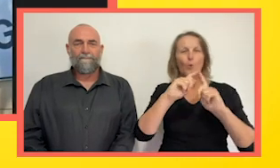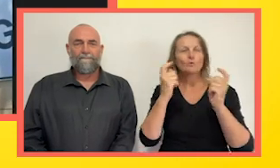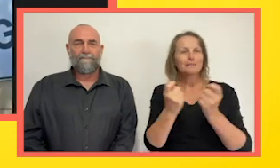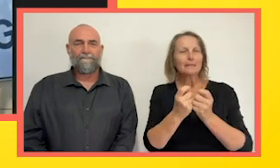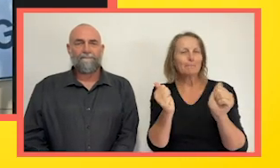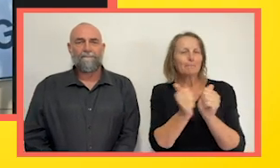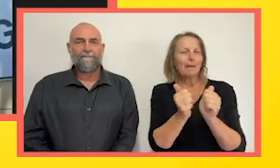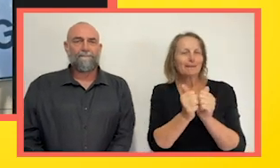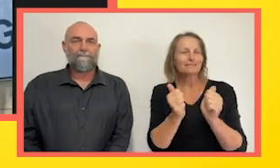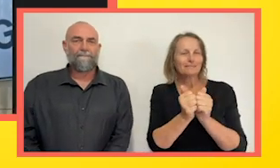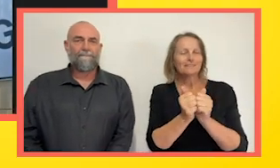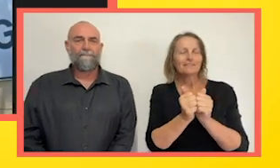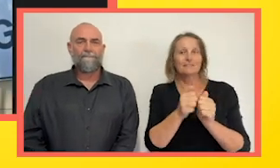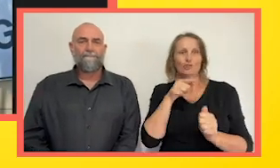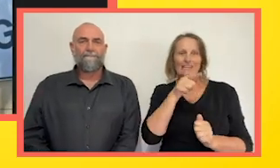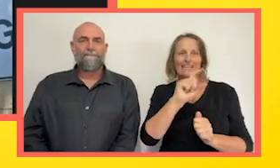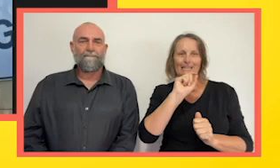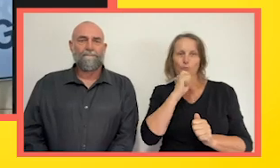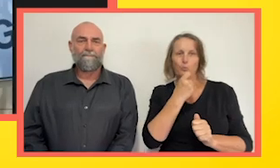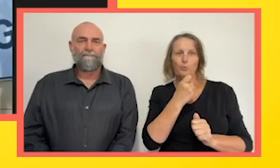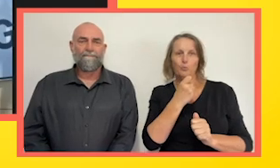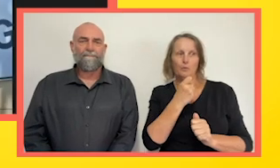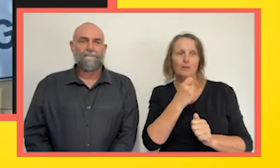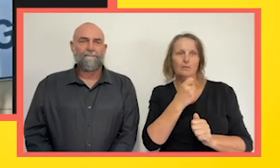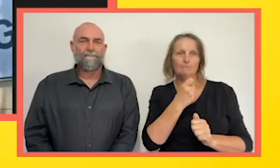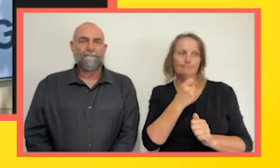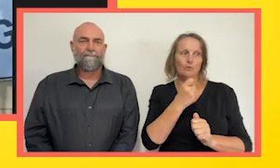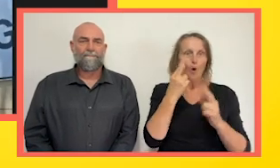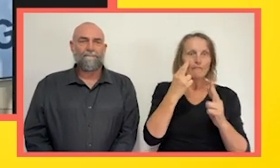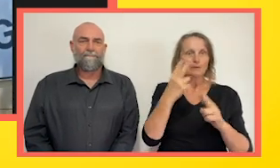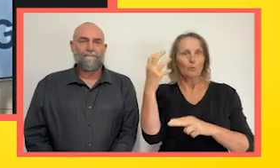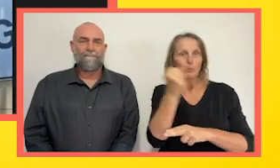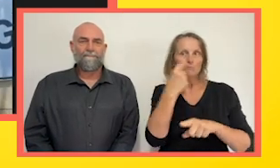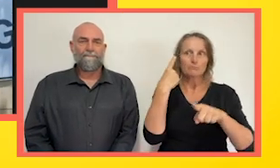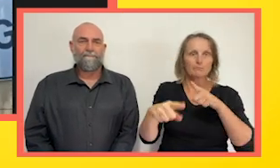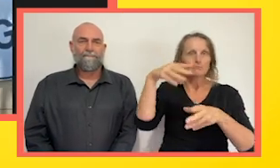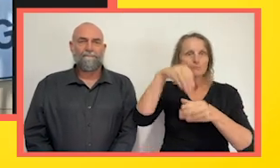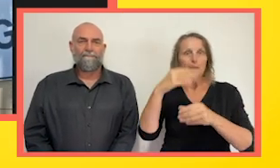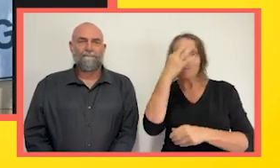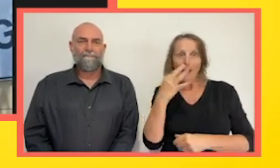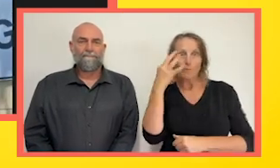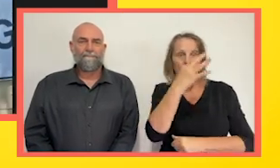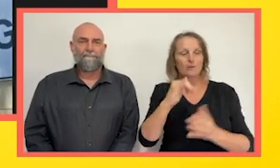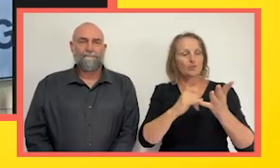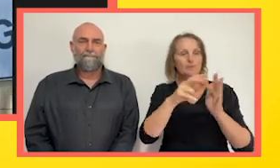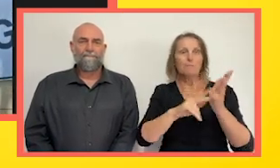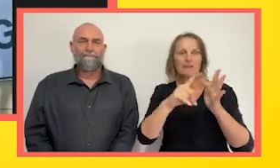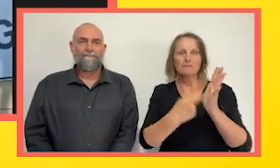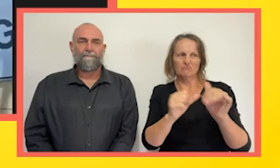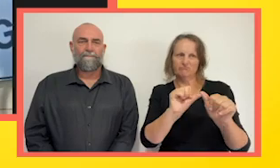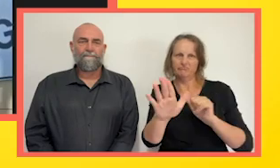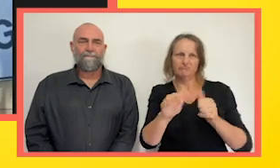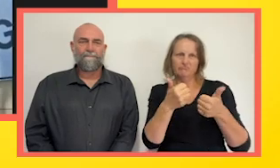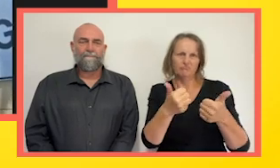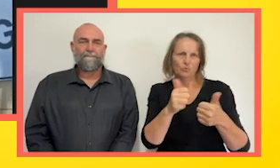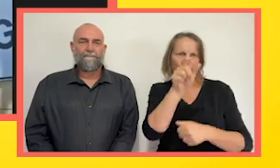and he'll be pushing to qualify for Paris as an individual. And he's a fantastic player, and I think he deserves